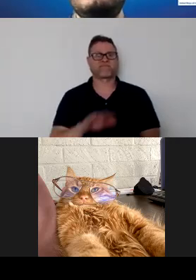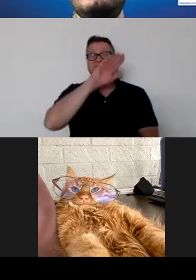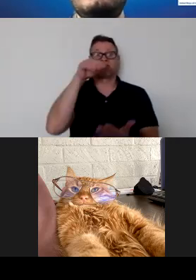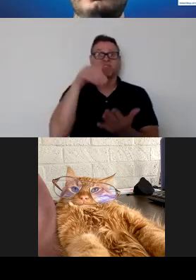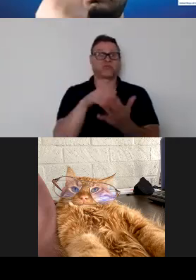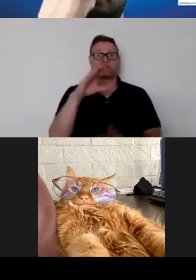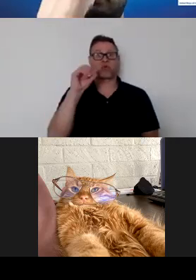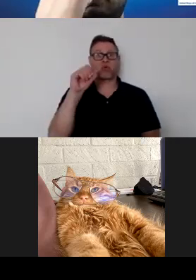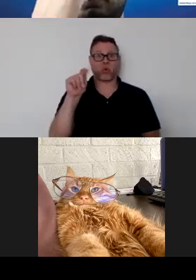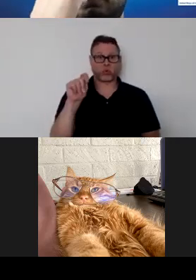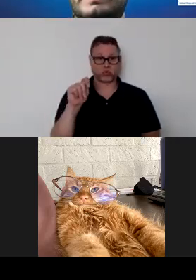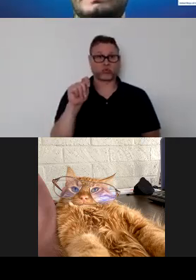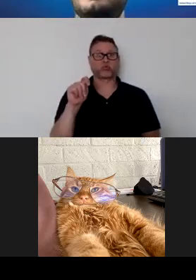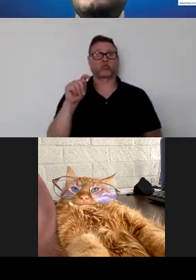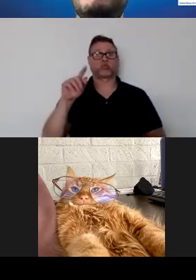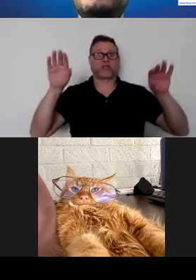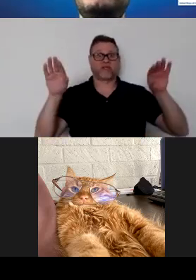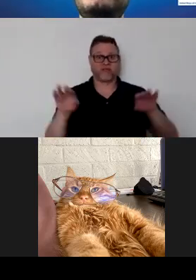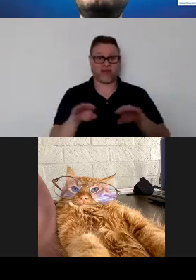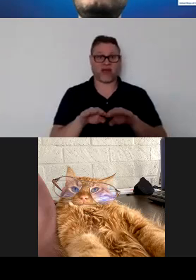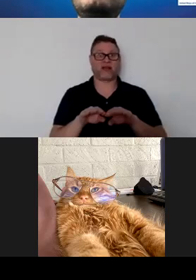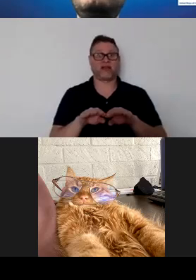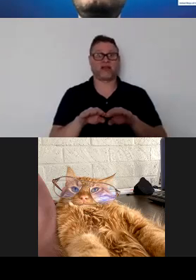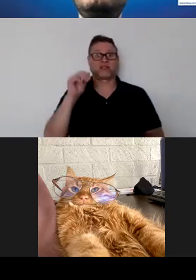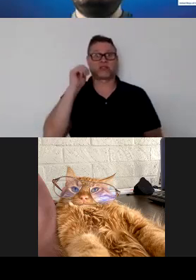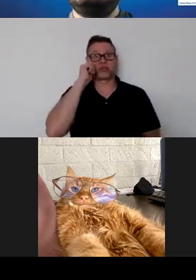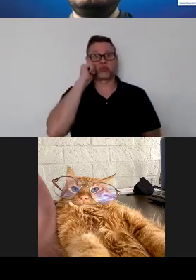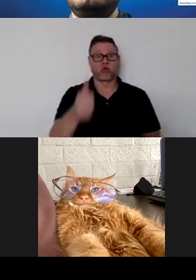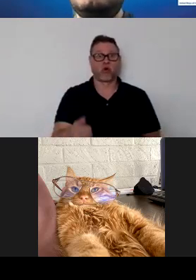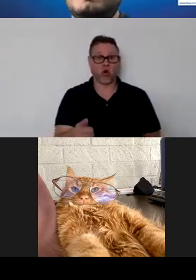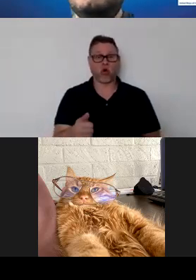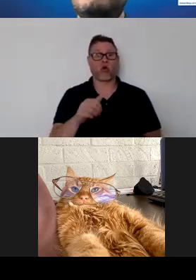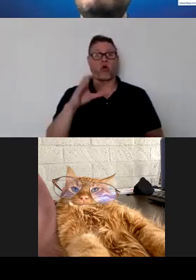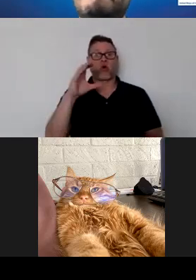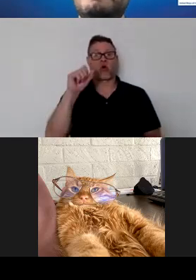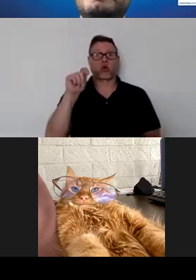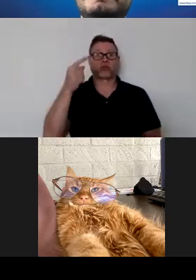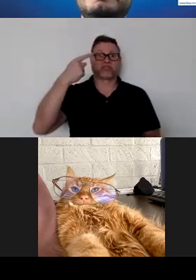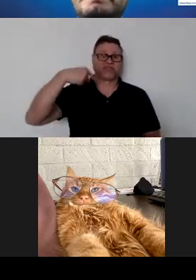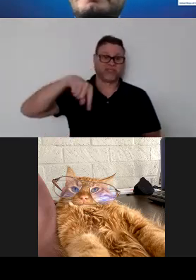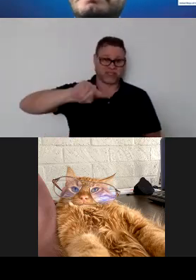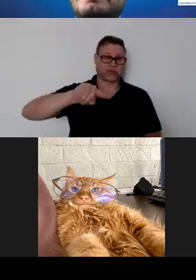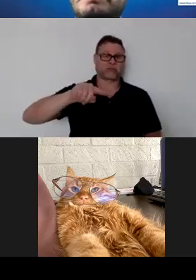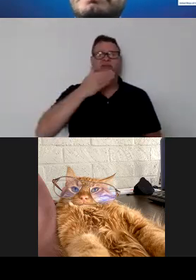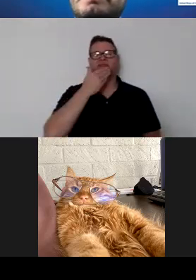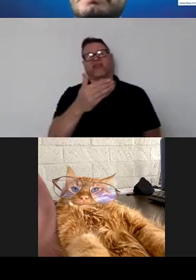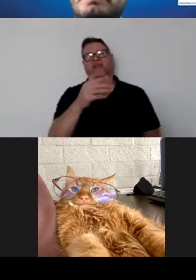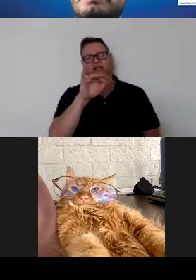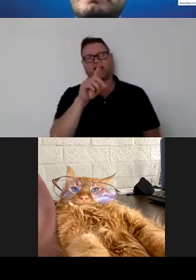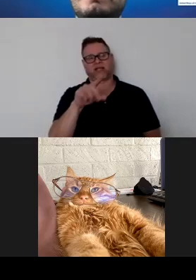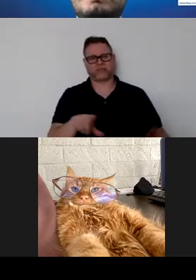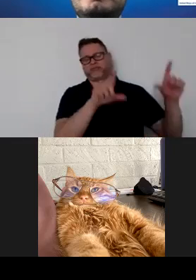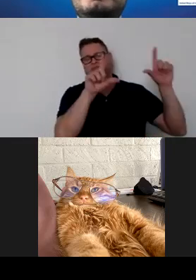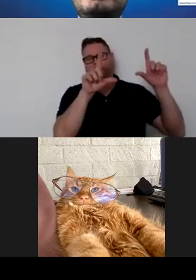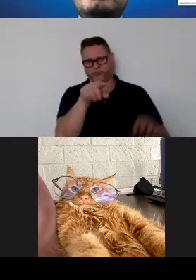Coast and Central Valley, right? Central Valley's is tomorrow. Central Coast is next week. So thanks, Lydia, for bringing that slide back up.